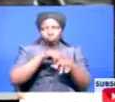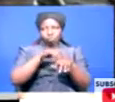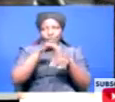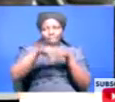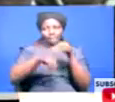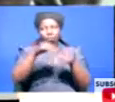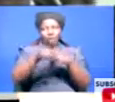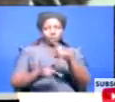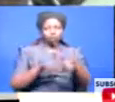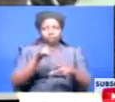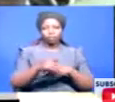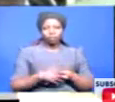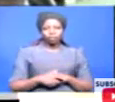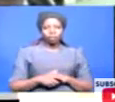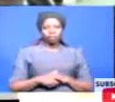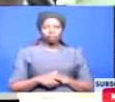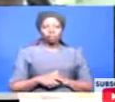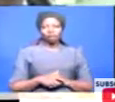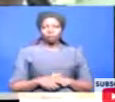sana kwa sababu unajua